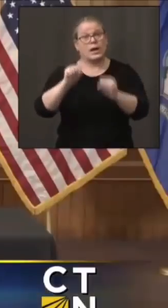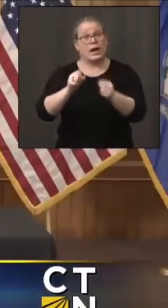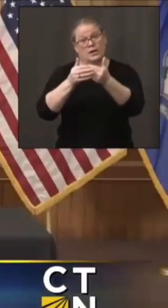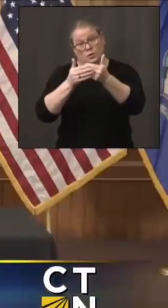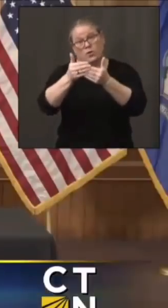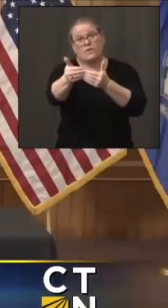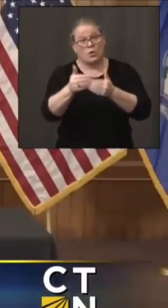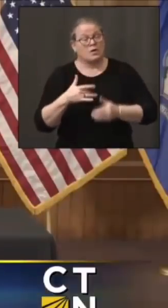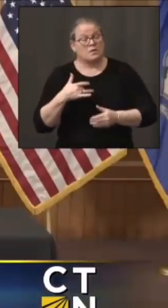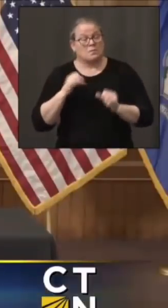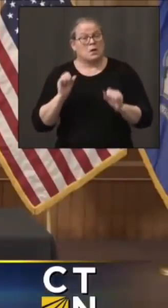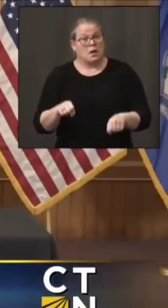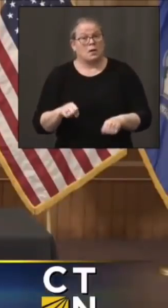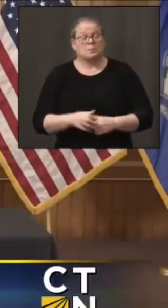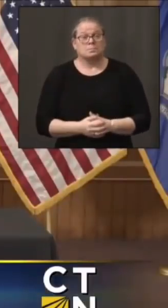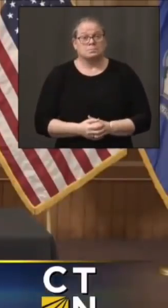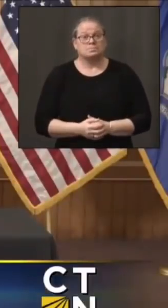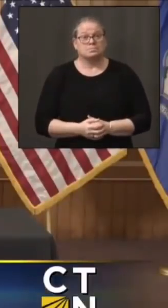Thank you.